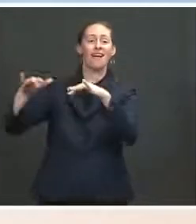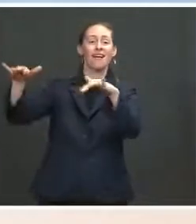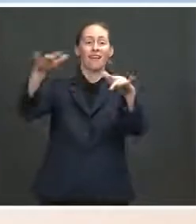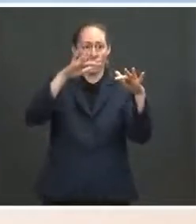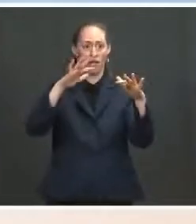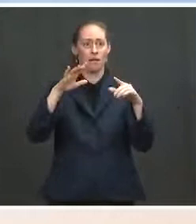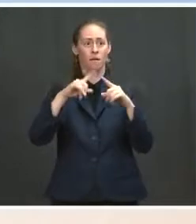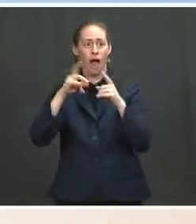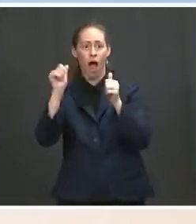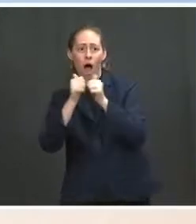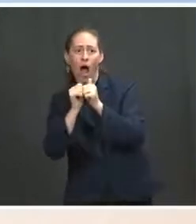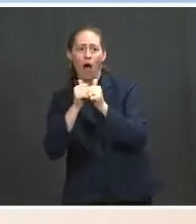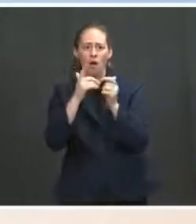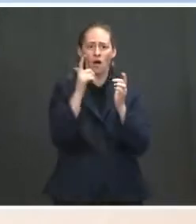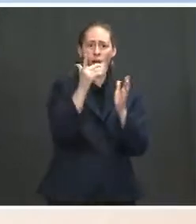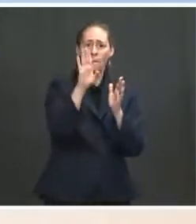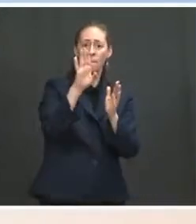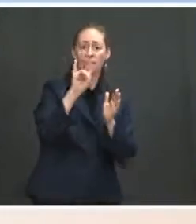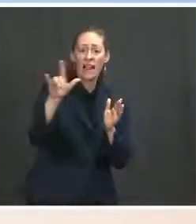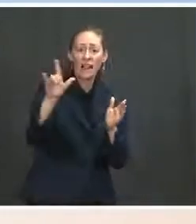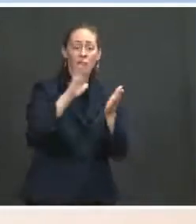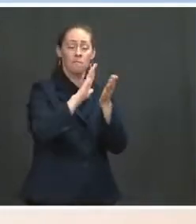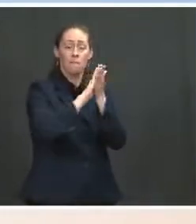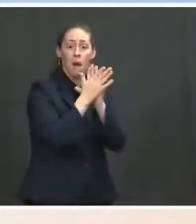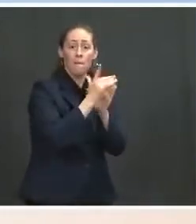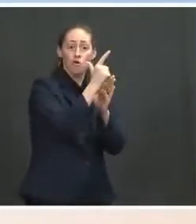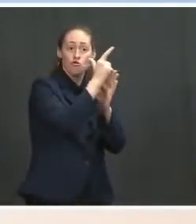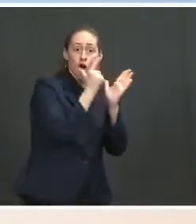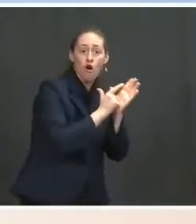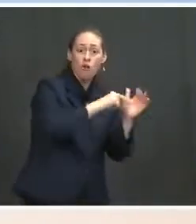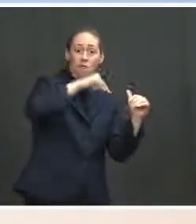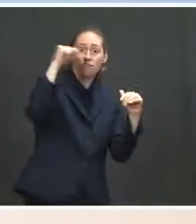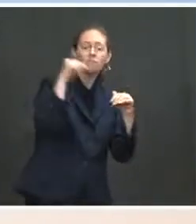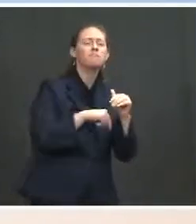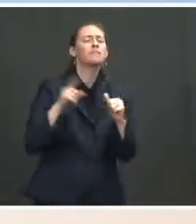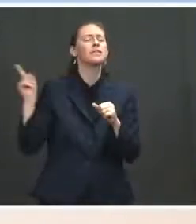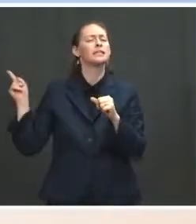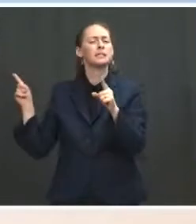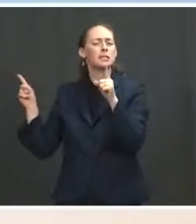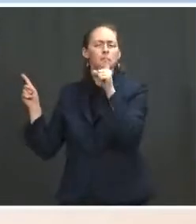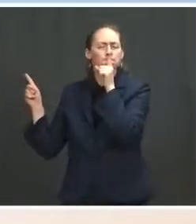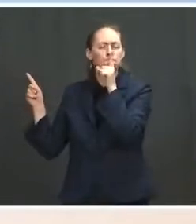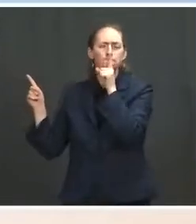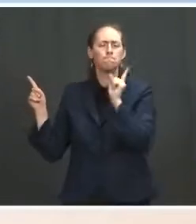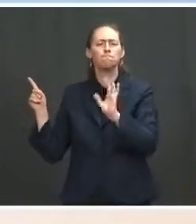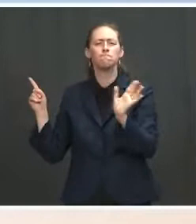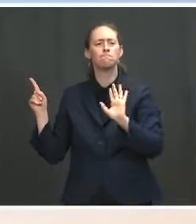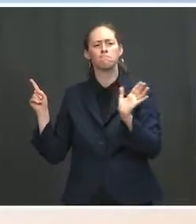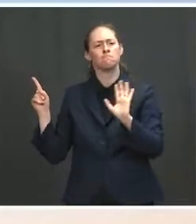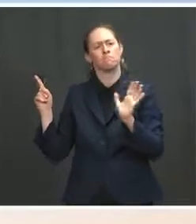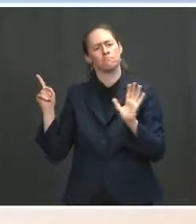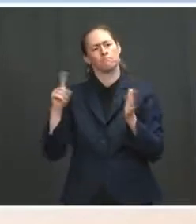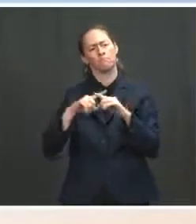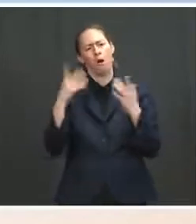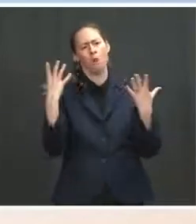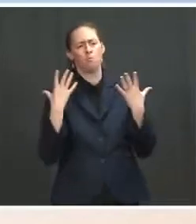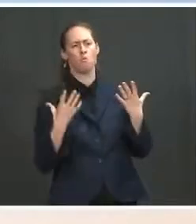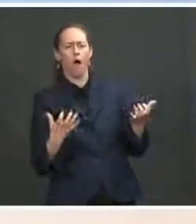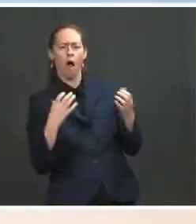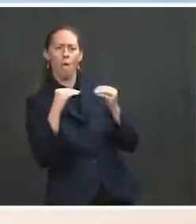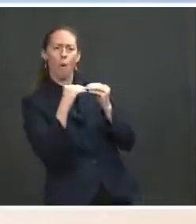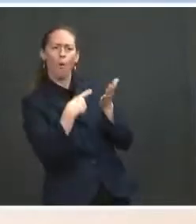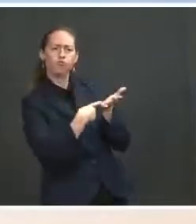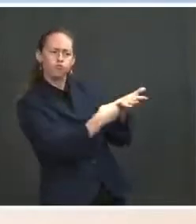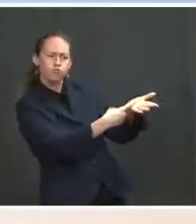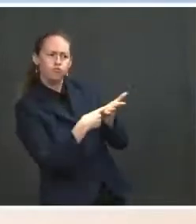filibuster continues to be that there should be a path forward for Democrats and Republicans to make voting easier, to move forward on progress